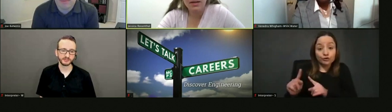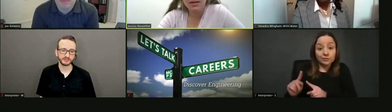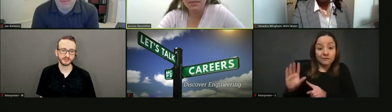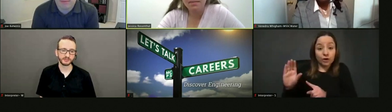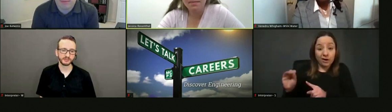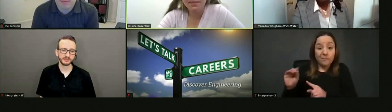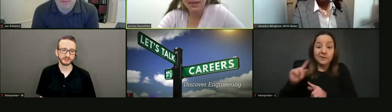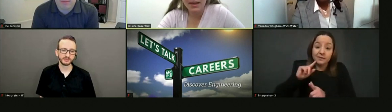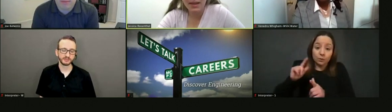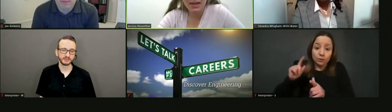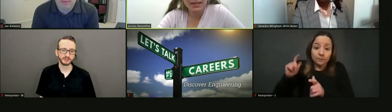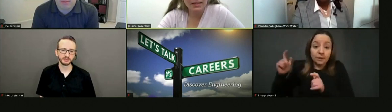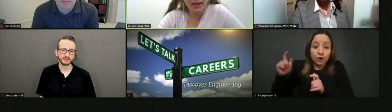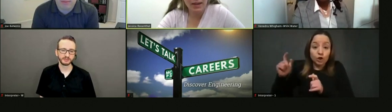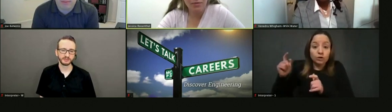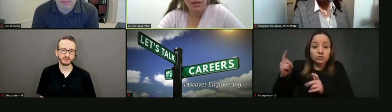bigger.